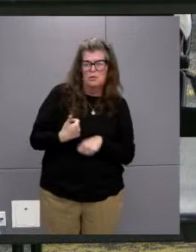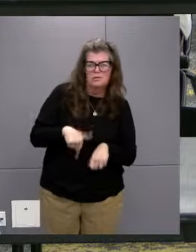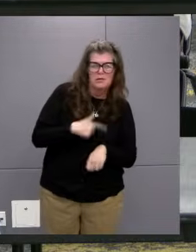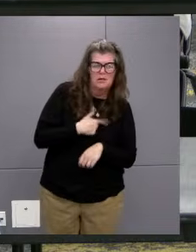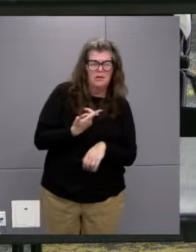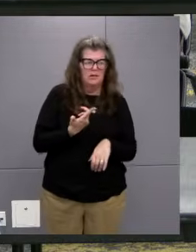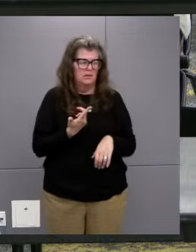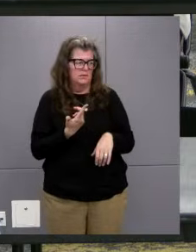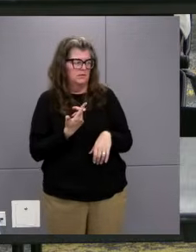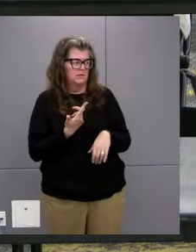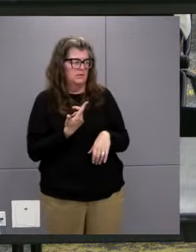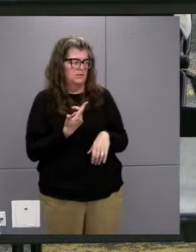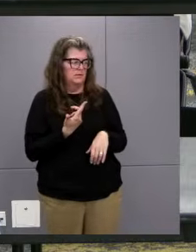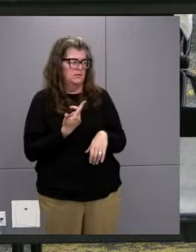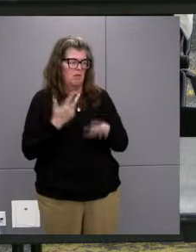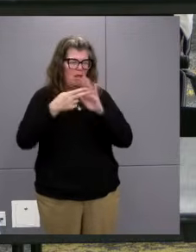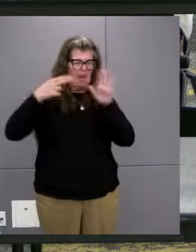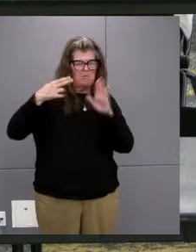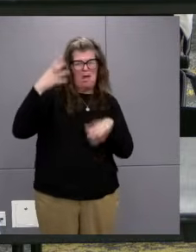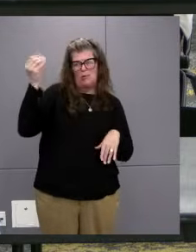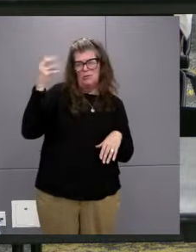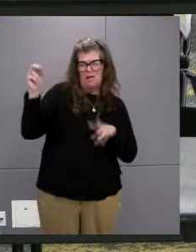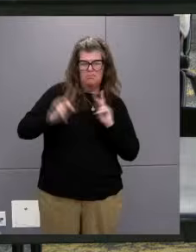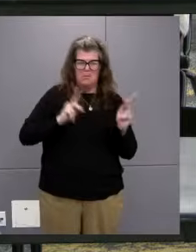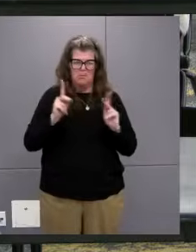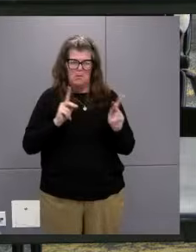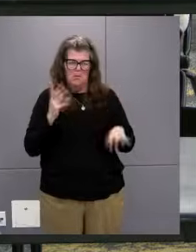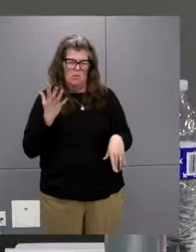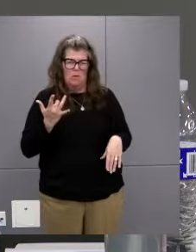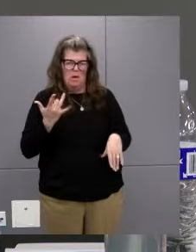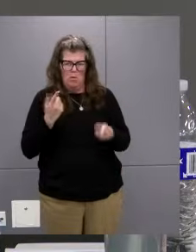make us an outside individual?